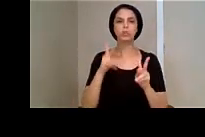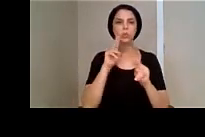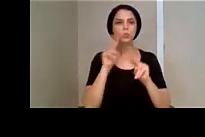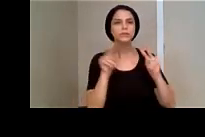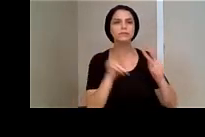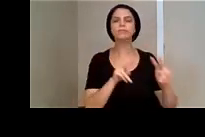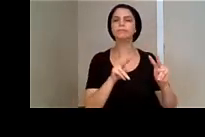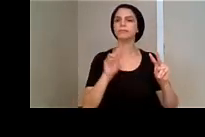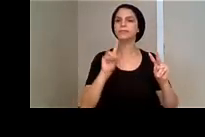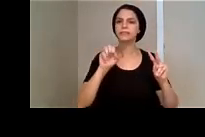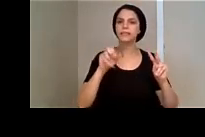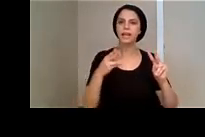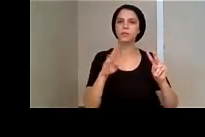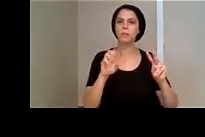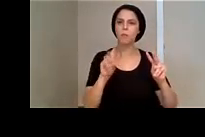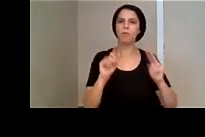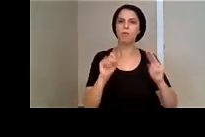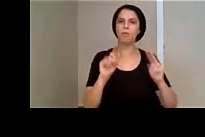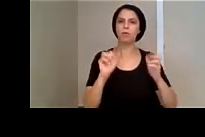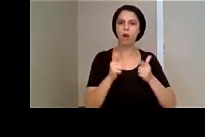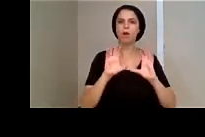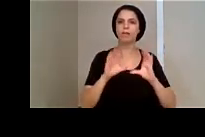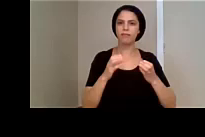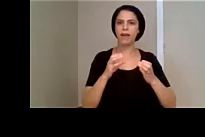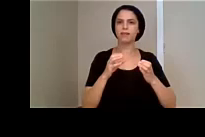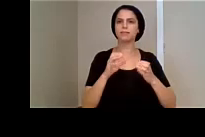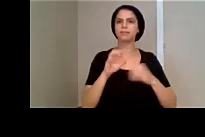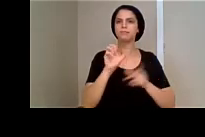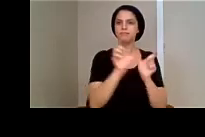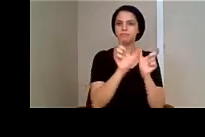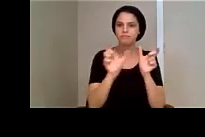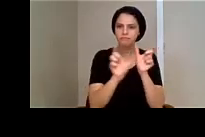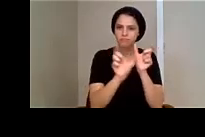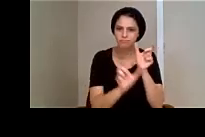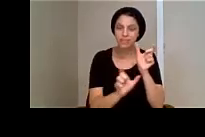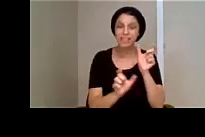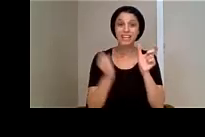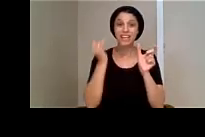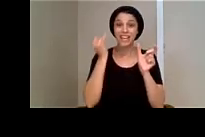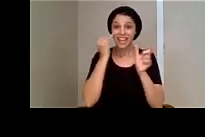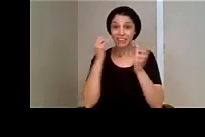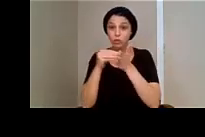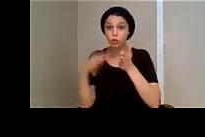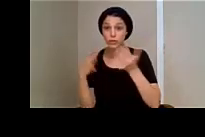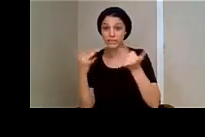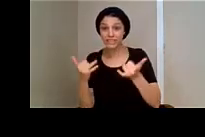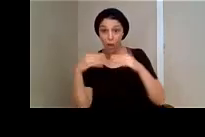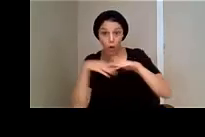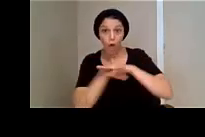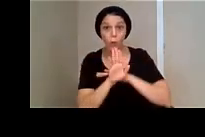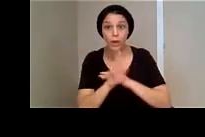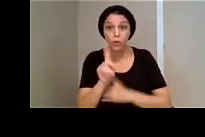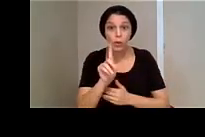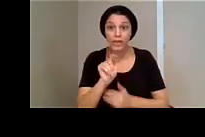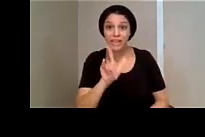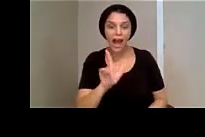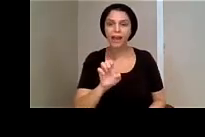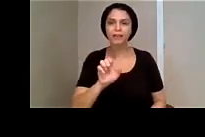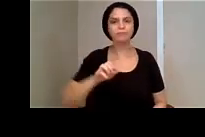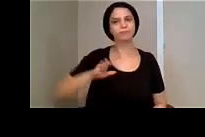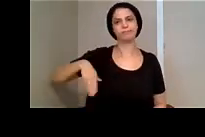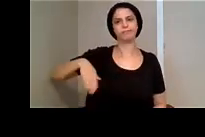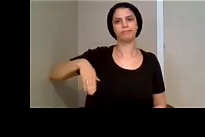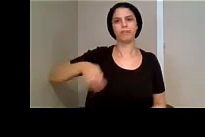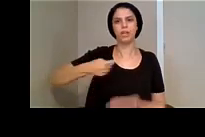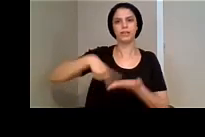the dashboard for all of their course tiles. And that's going to be, if they do that now, they're probably not going to see anything. That's going to be starting on Monday. Their course tiles will